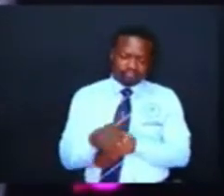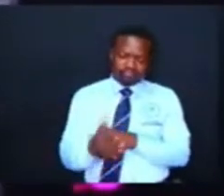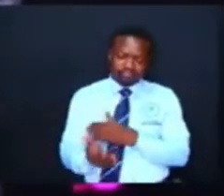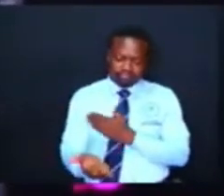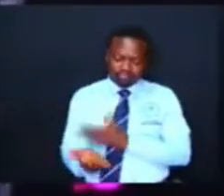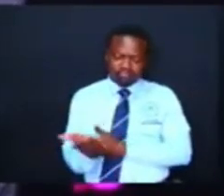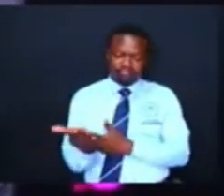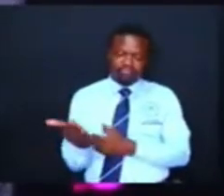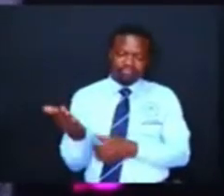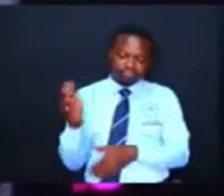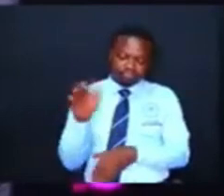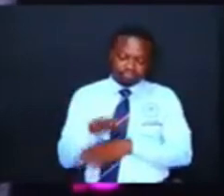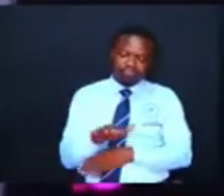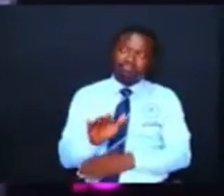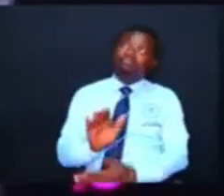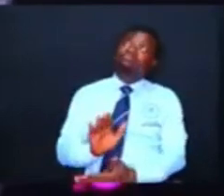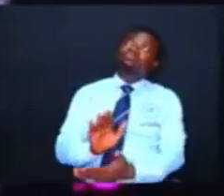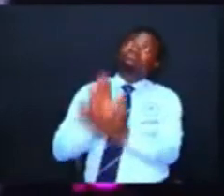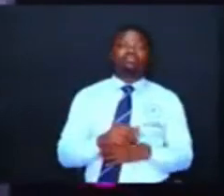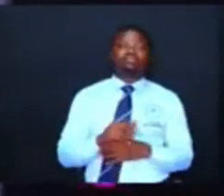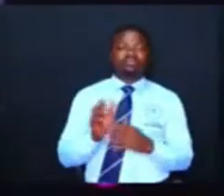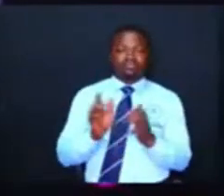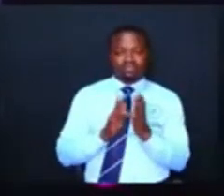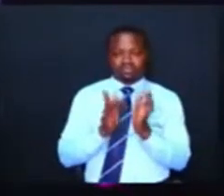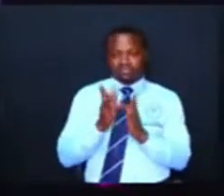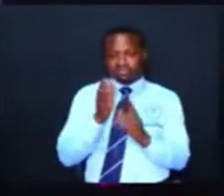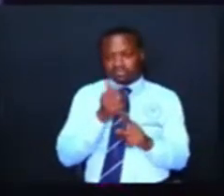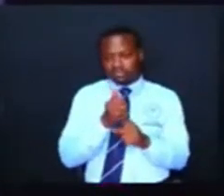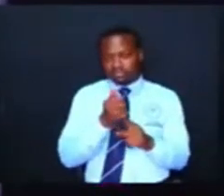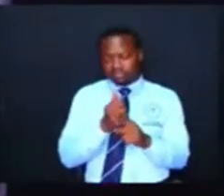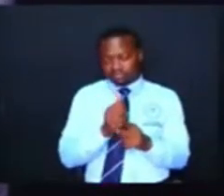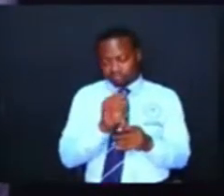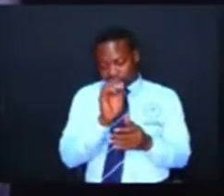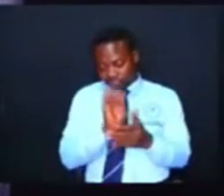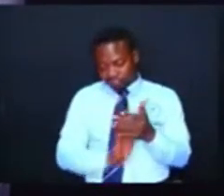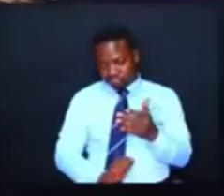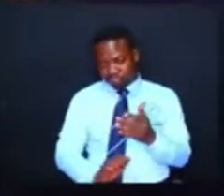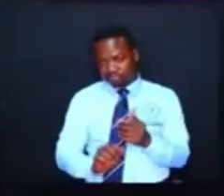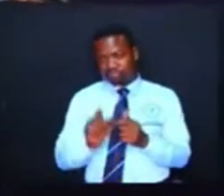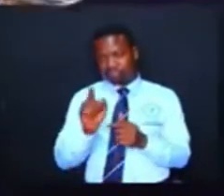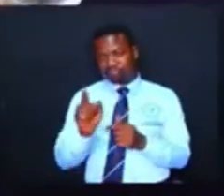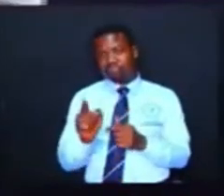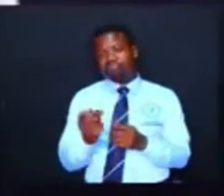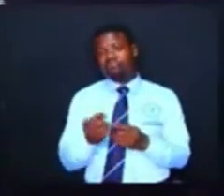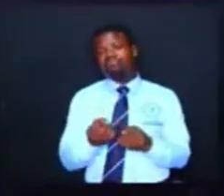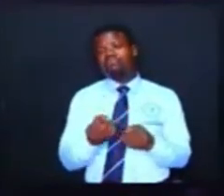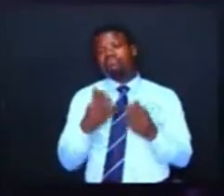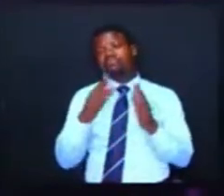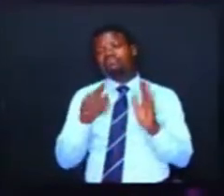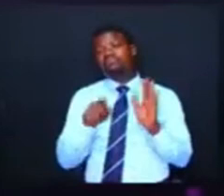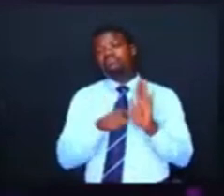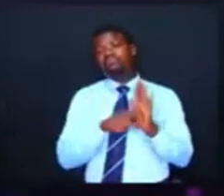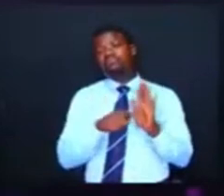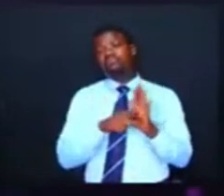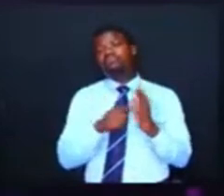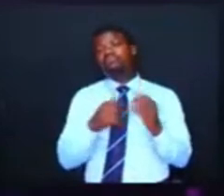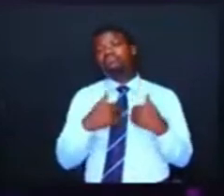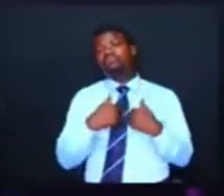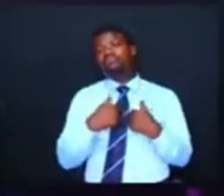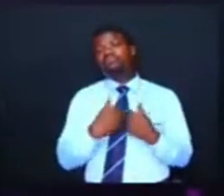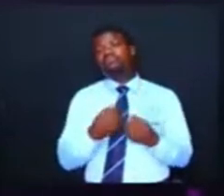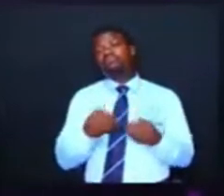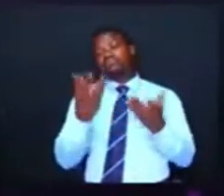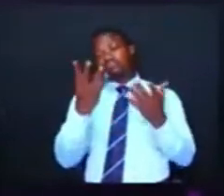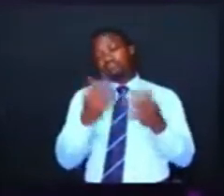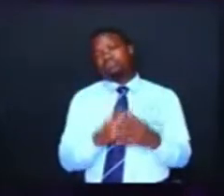night anadubiara before the Lord onyamienu Jesus minus you how many negatives do you have to close up wo